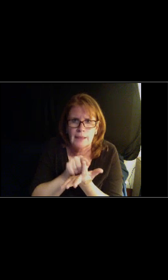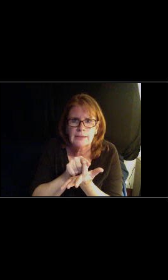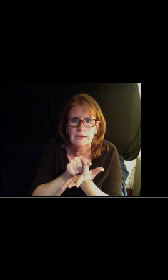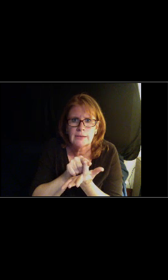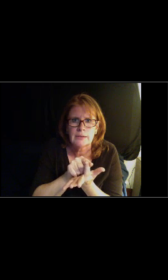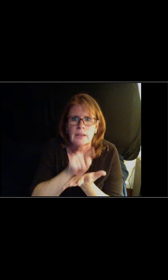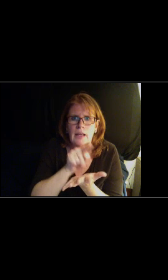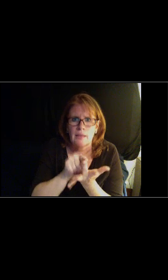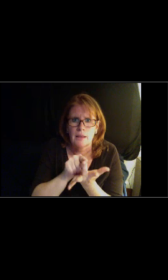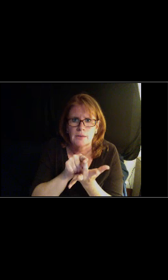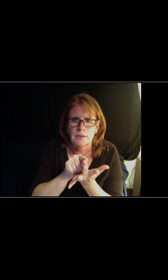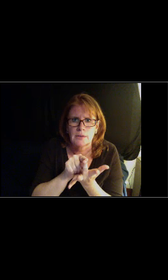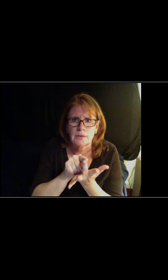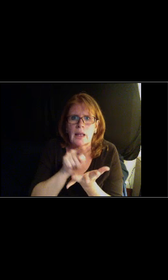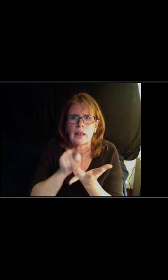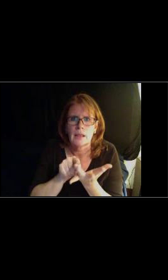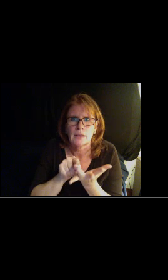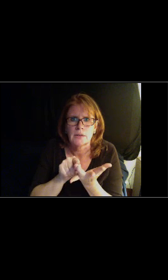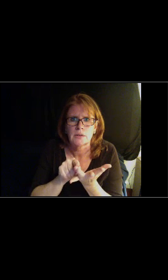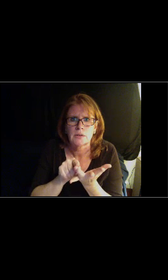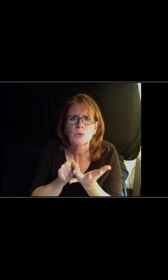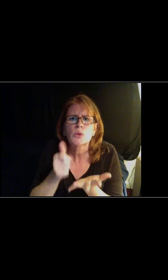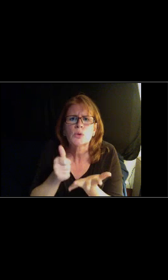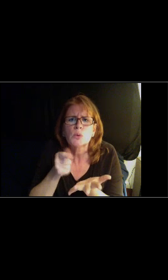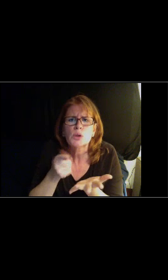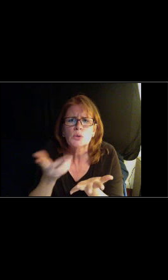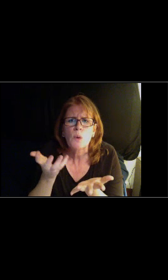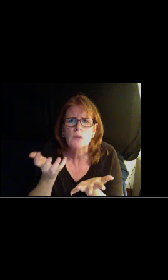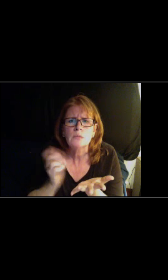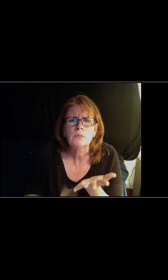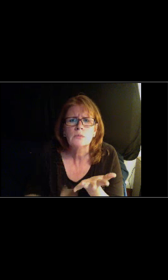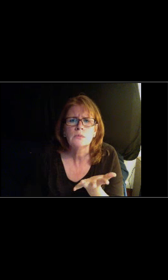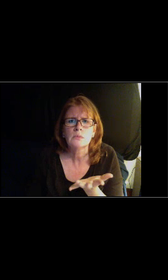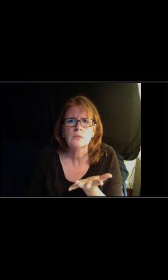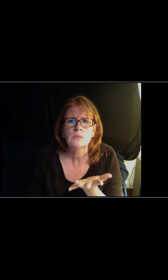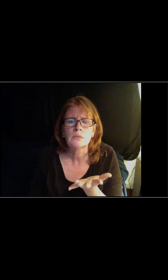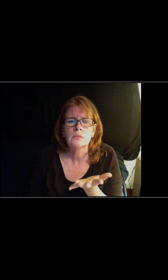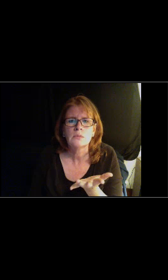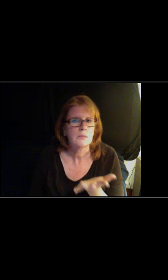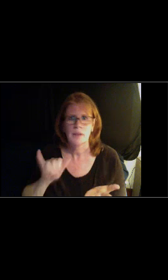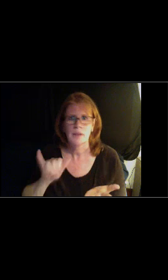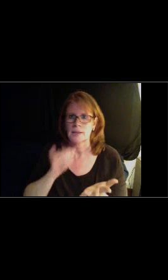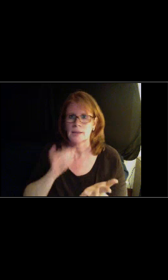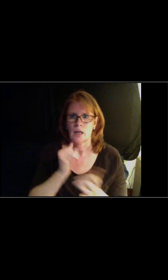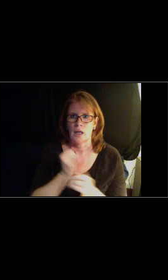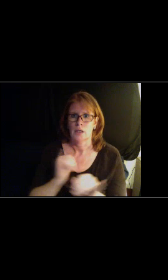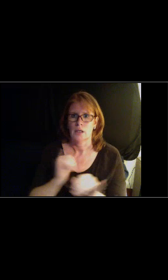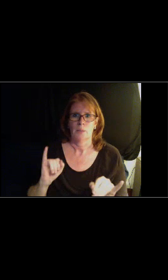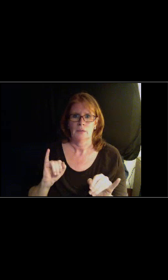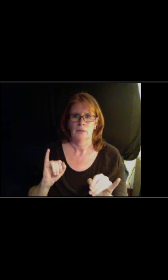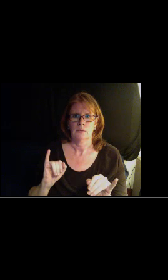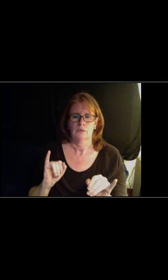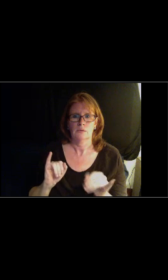that you have multiple options for treatments, and they go through these treatments. Which one do you